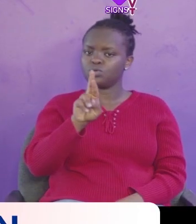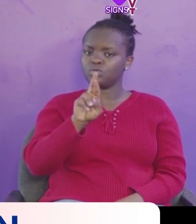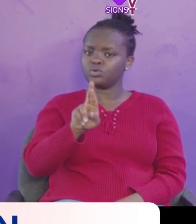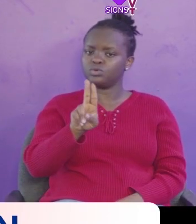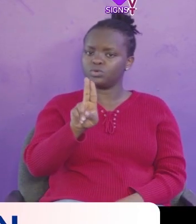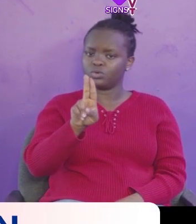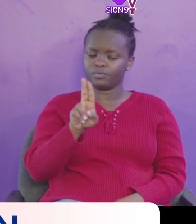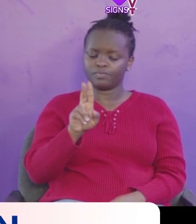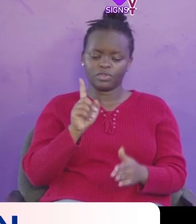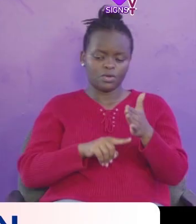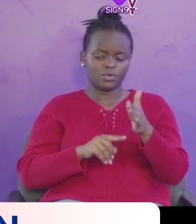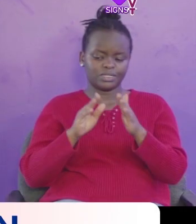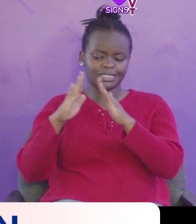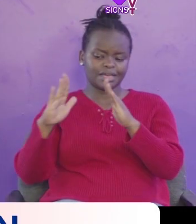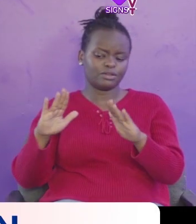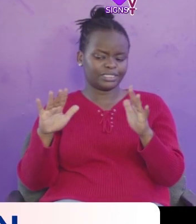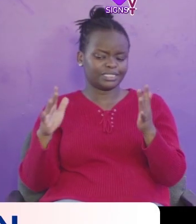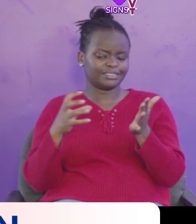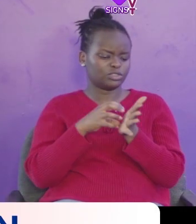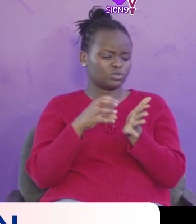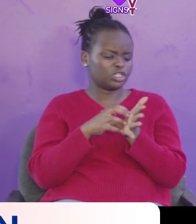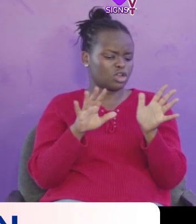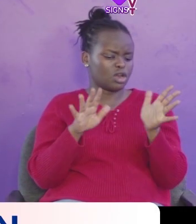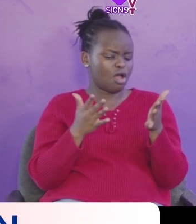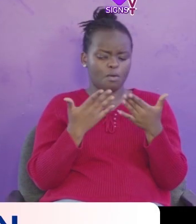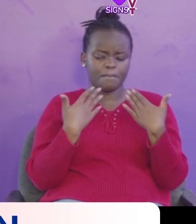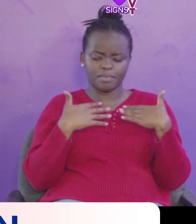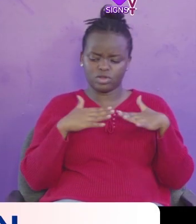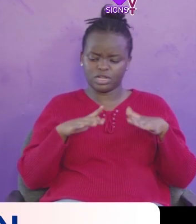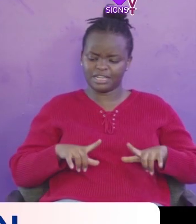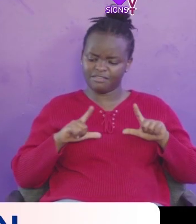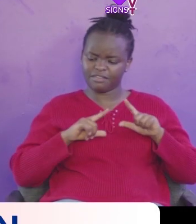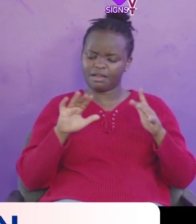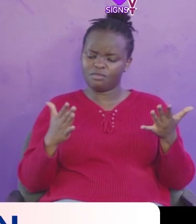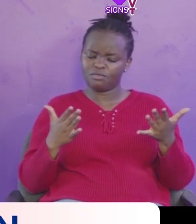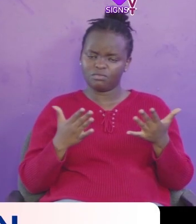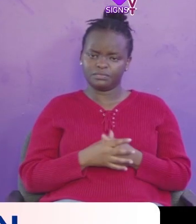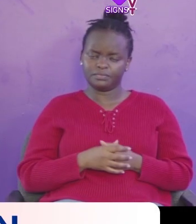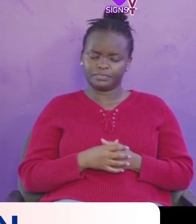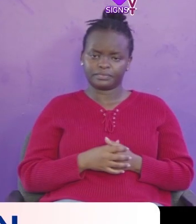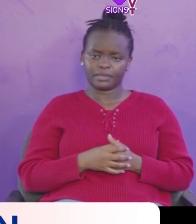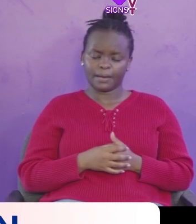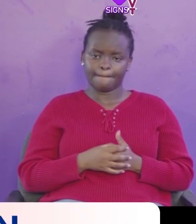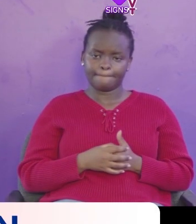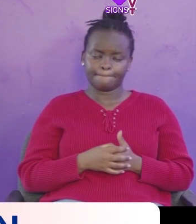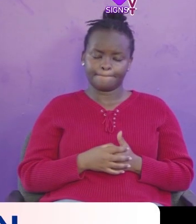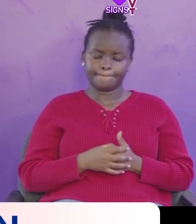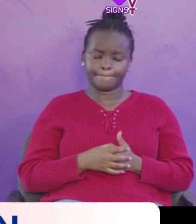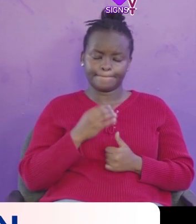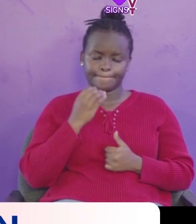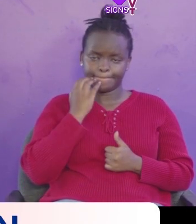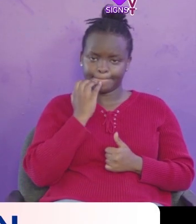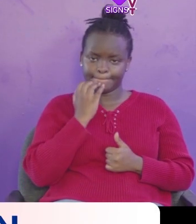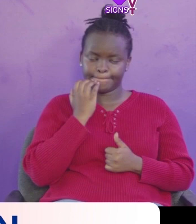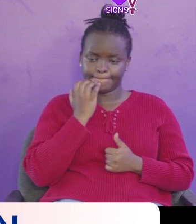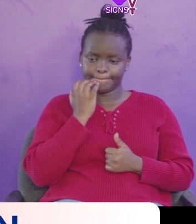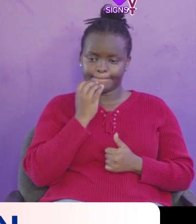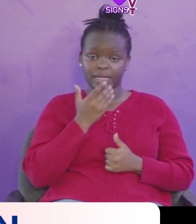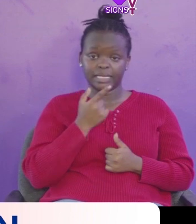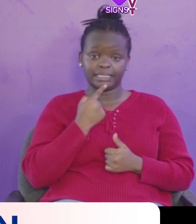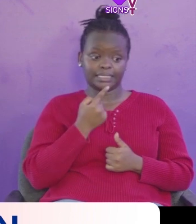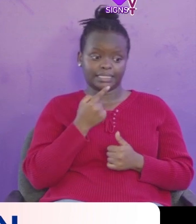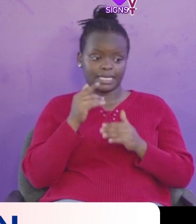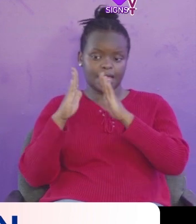the housing state? Watu wanaishi aje Mukuru? What is the housing state? Okay, umesema hizi nyumba